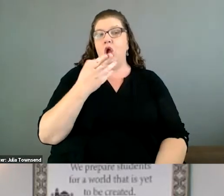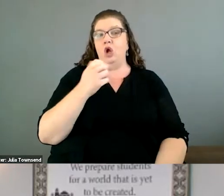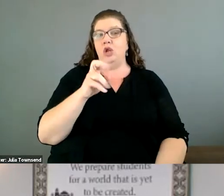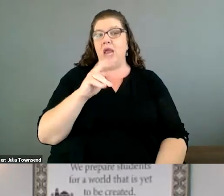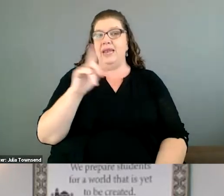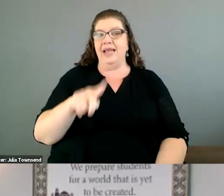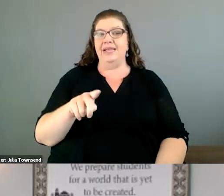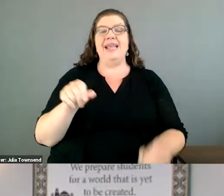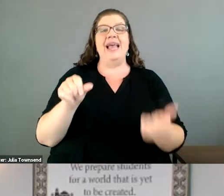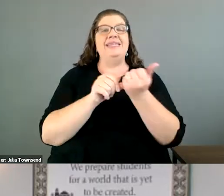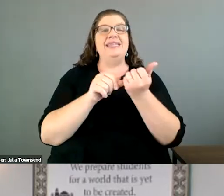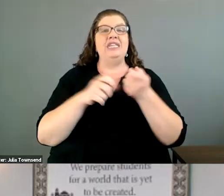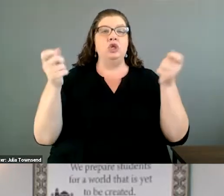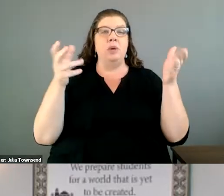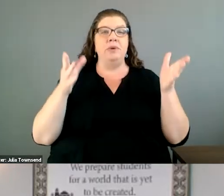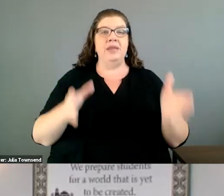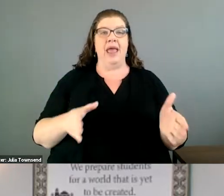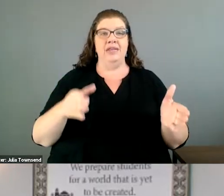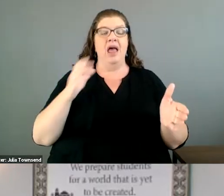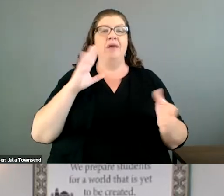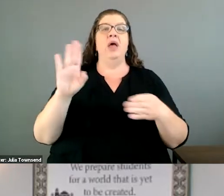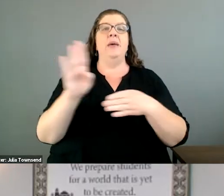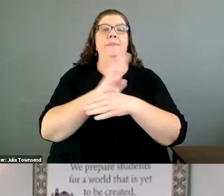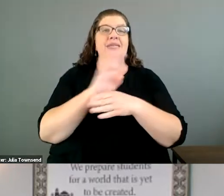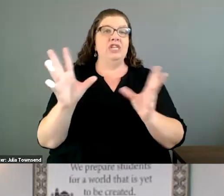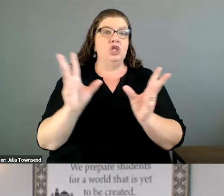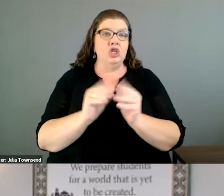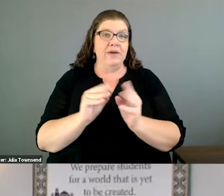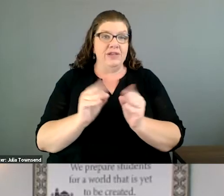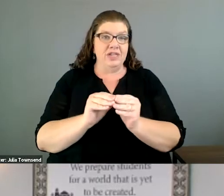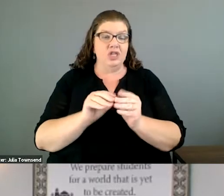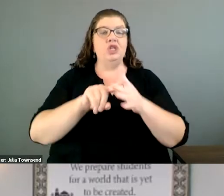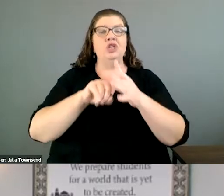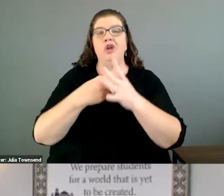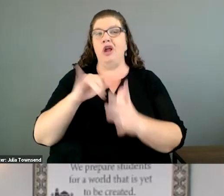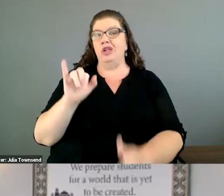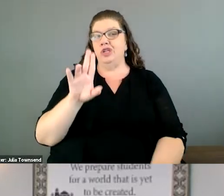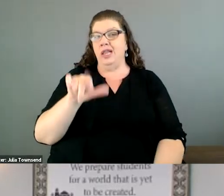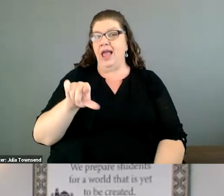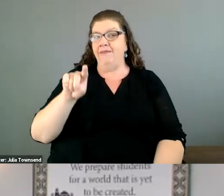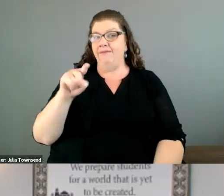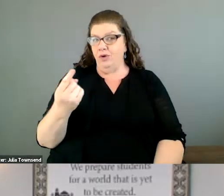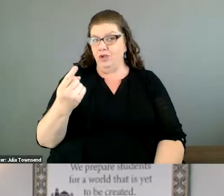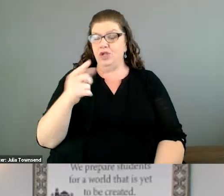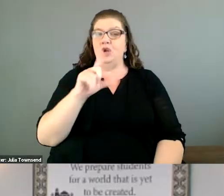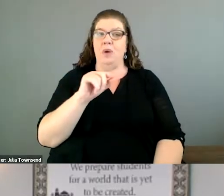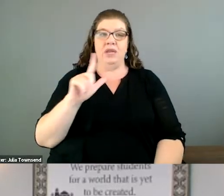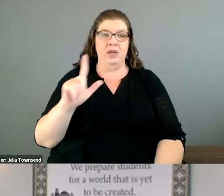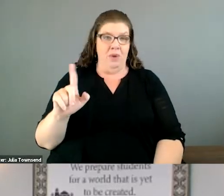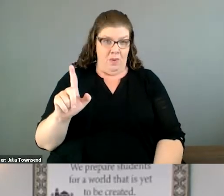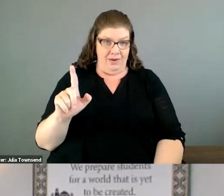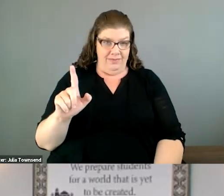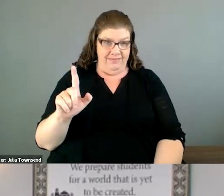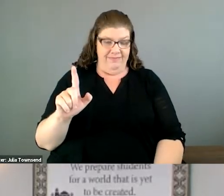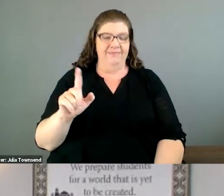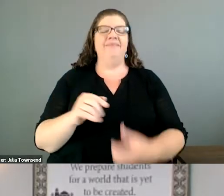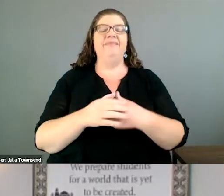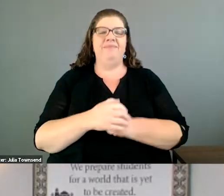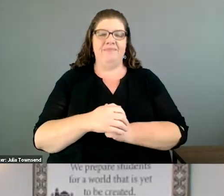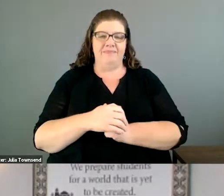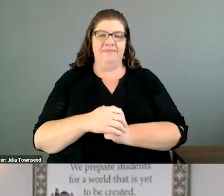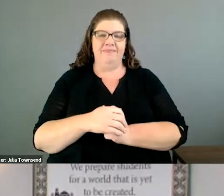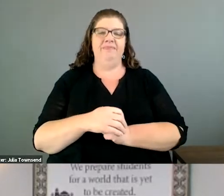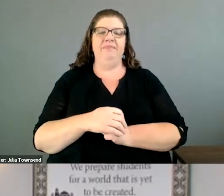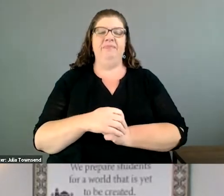Assistant Superintendent of Business Services, effective July 1st, 2021 also.